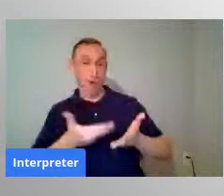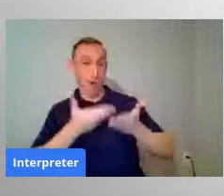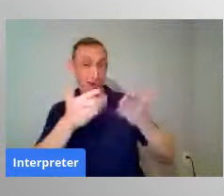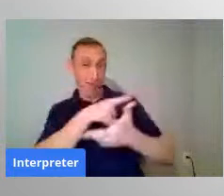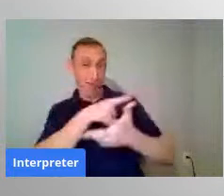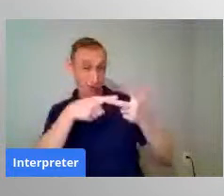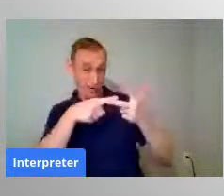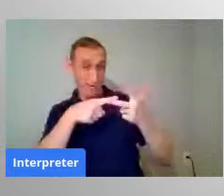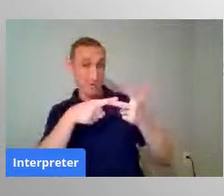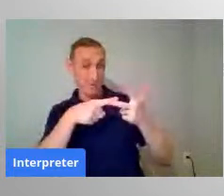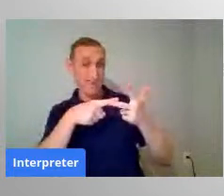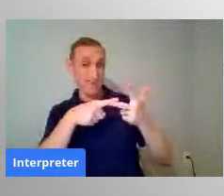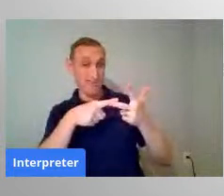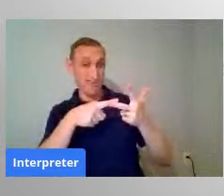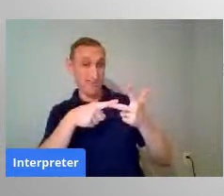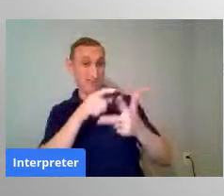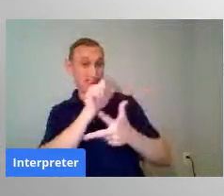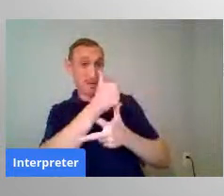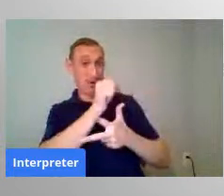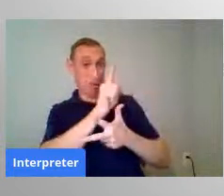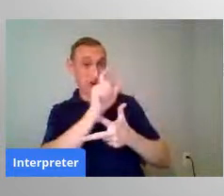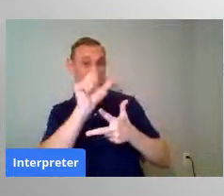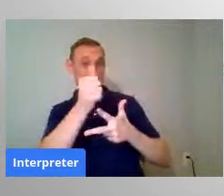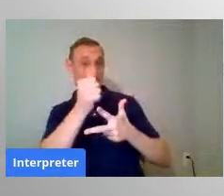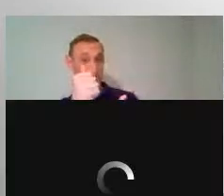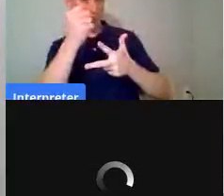be approved tonight.